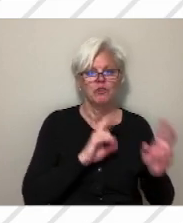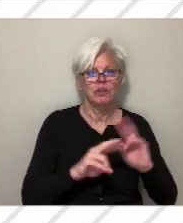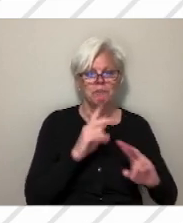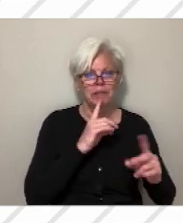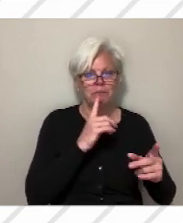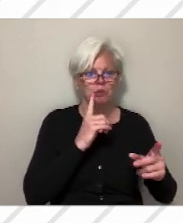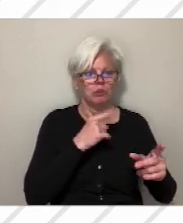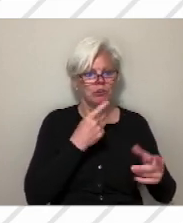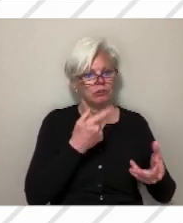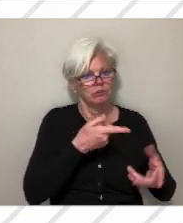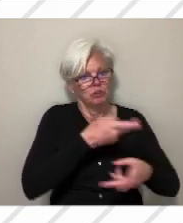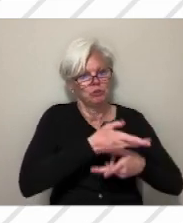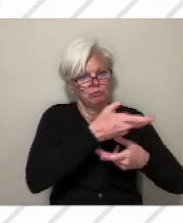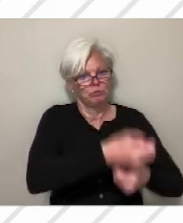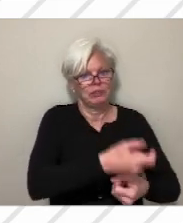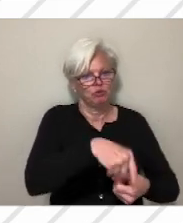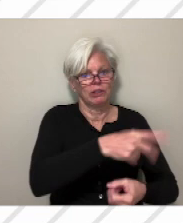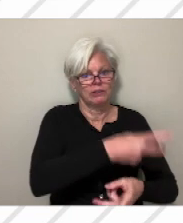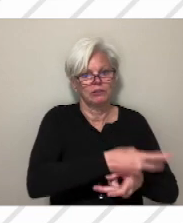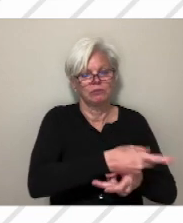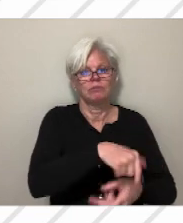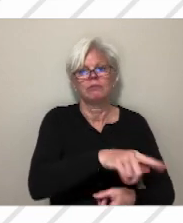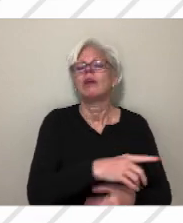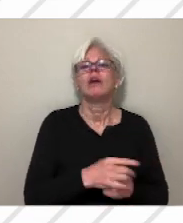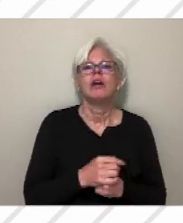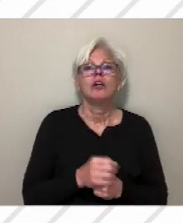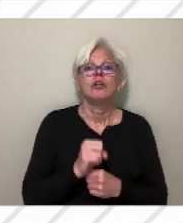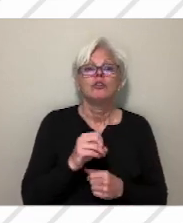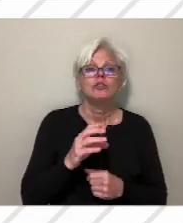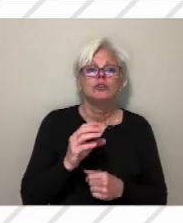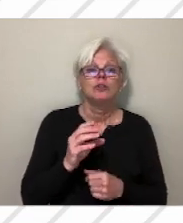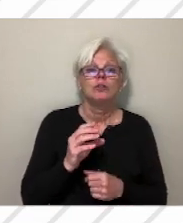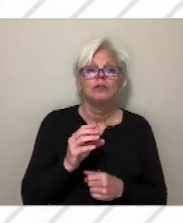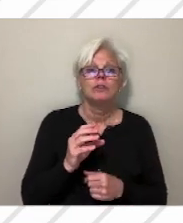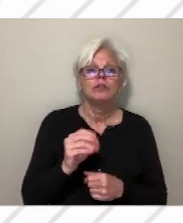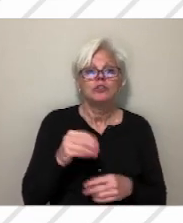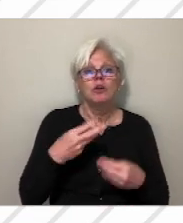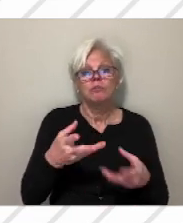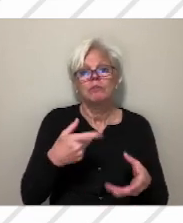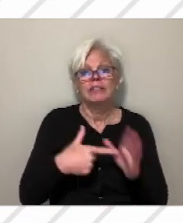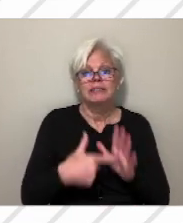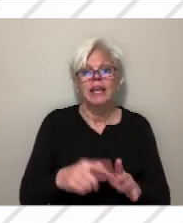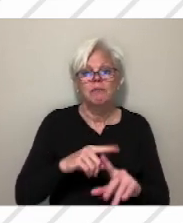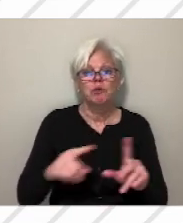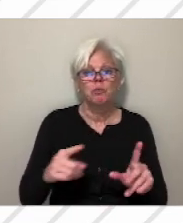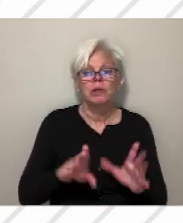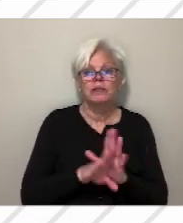I'll give you a few examples of where developmental science has informed policy in really effective ways